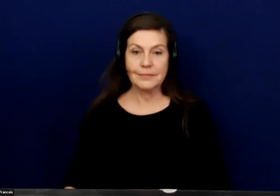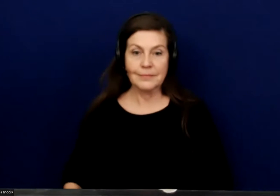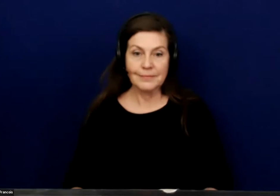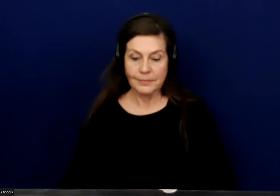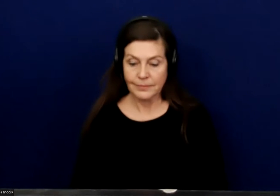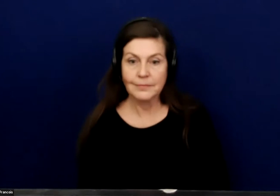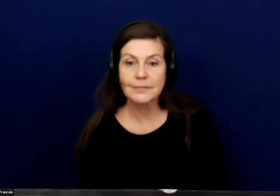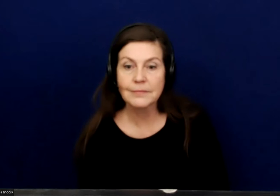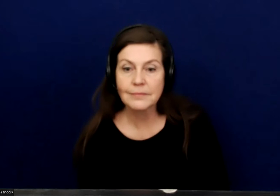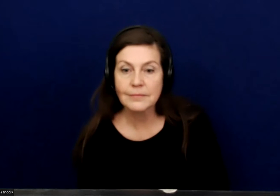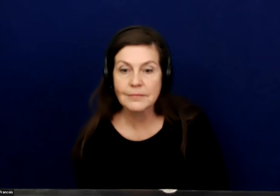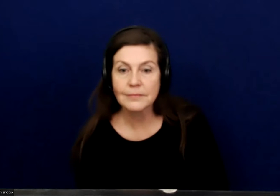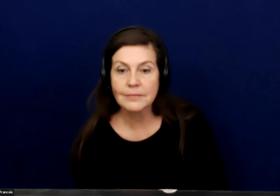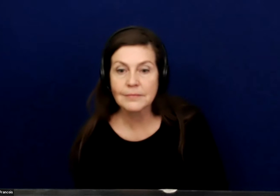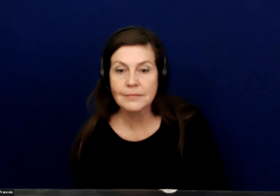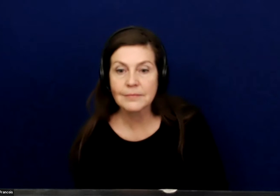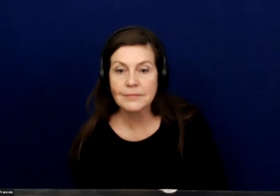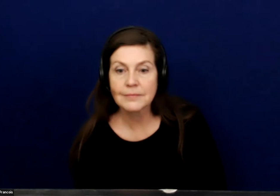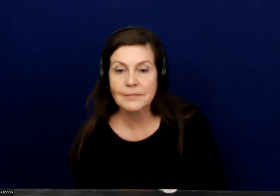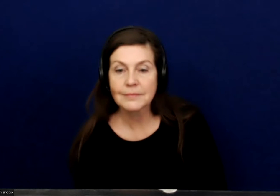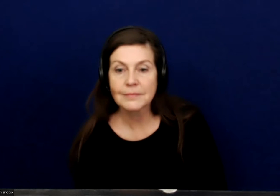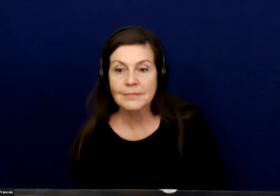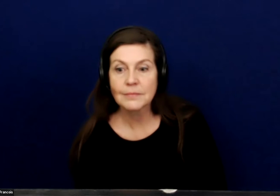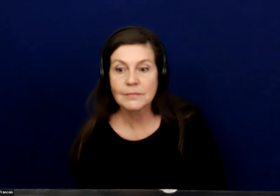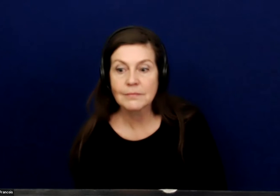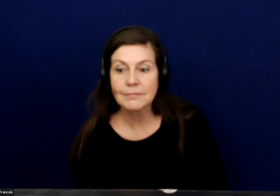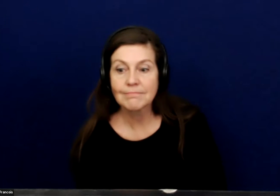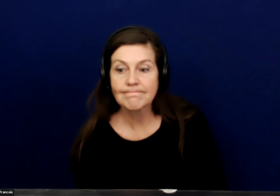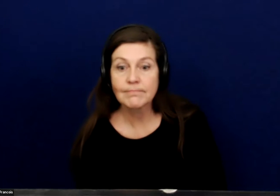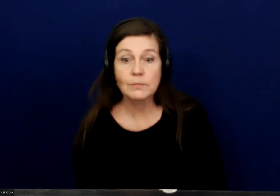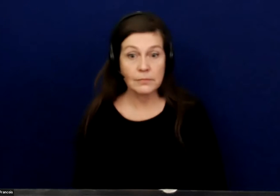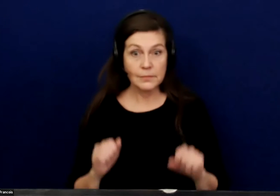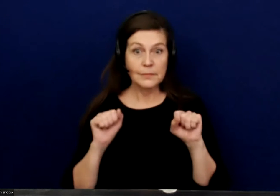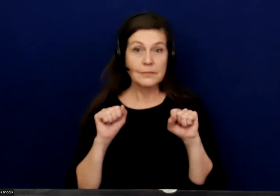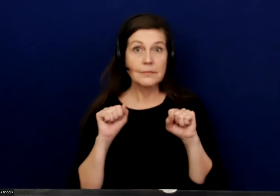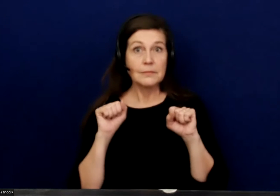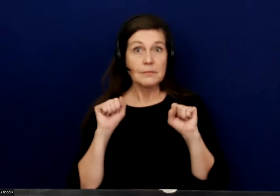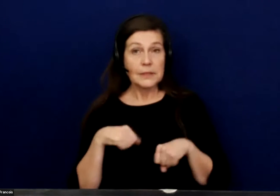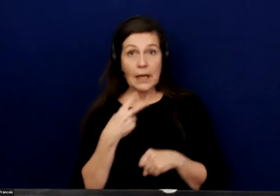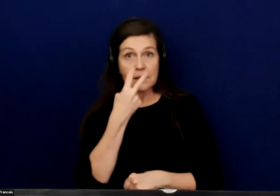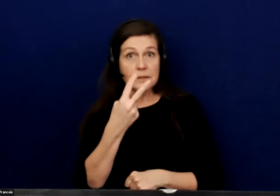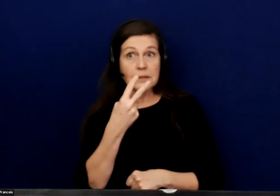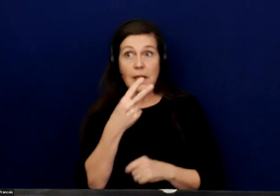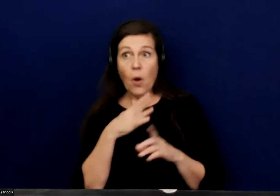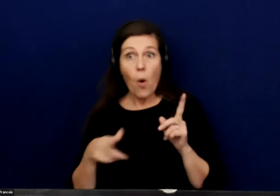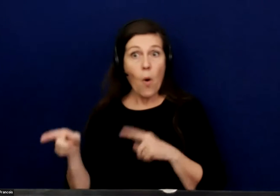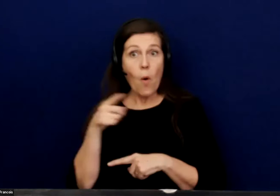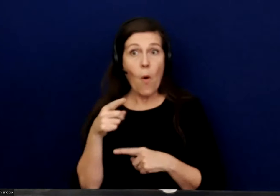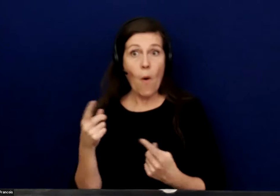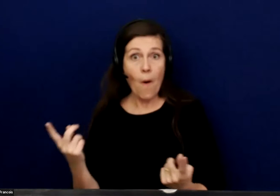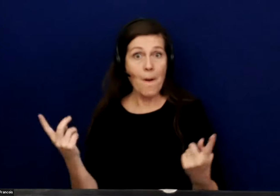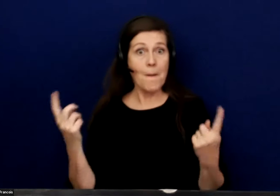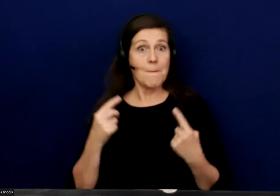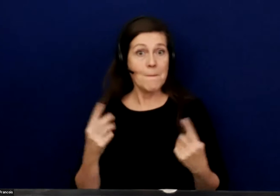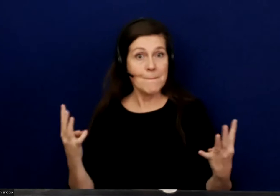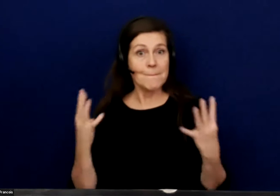So can you see when everyone is back, or of course you don't are at their computers, but yeah, exactly.